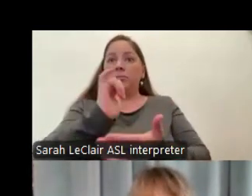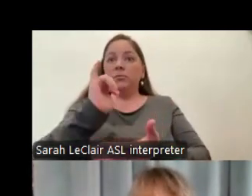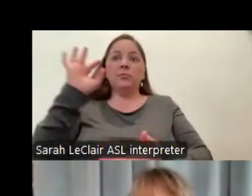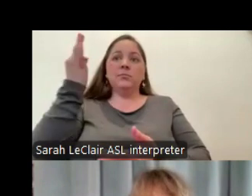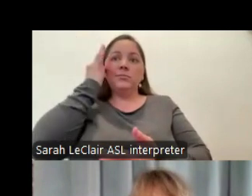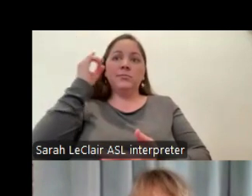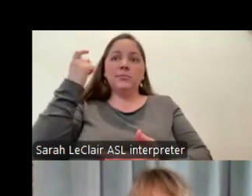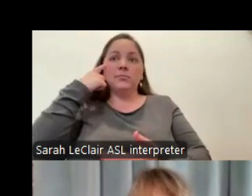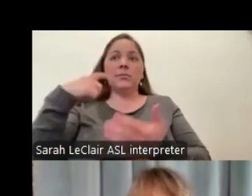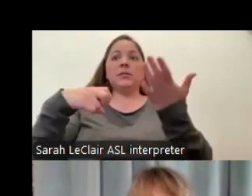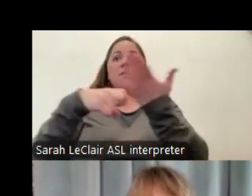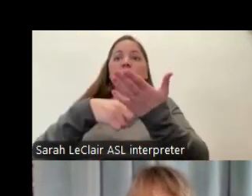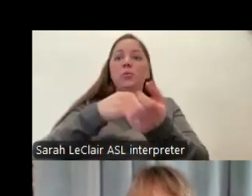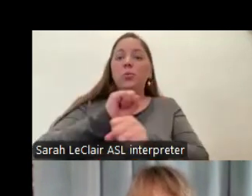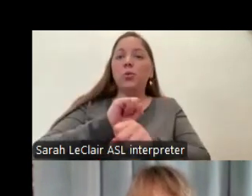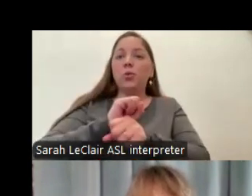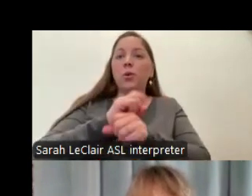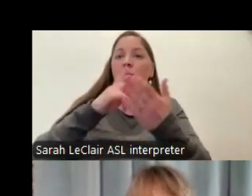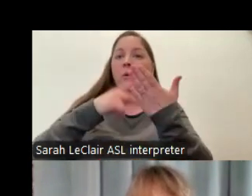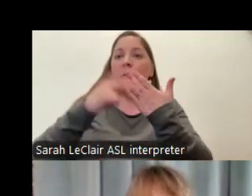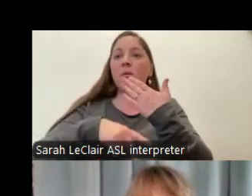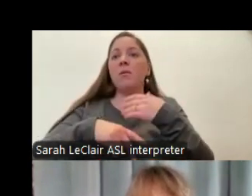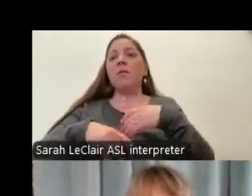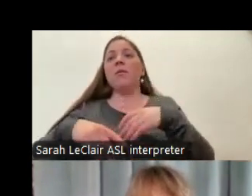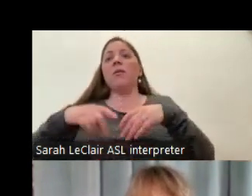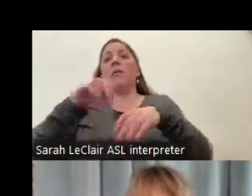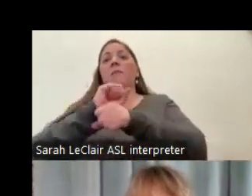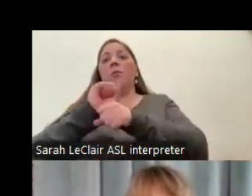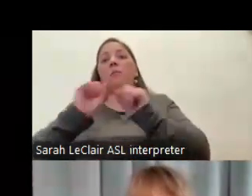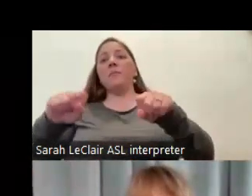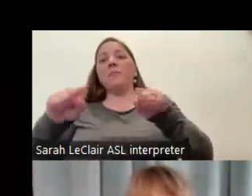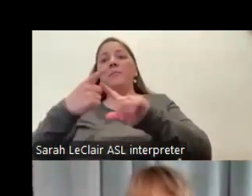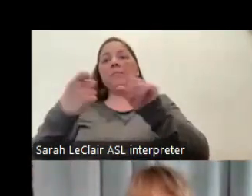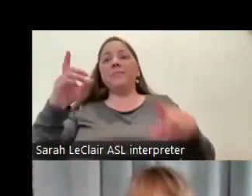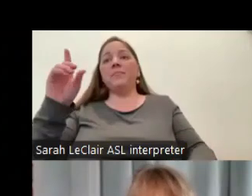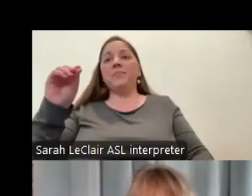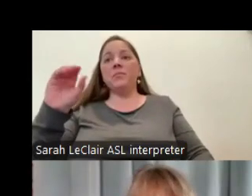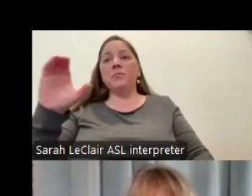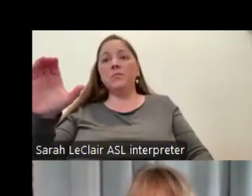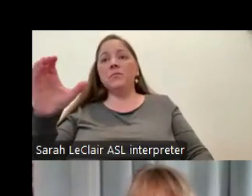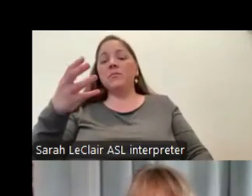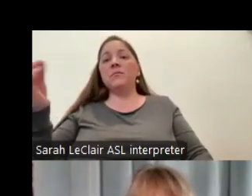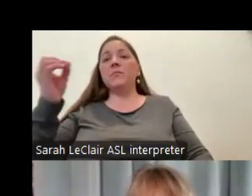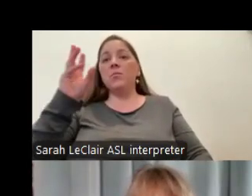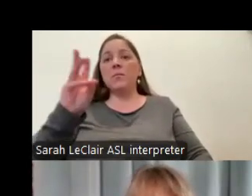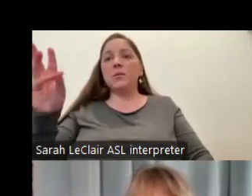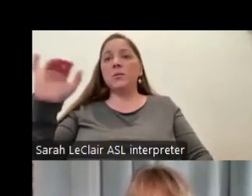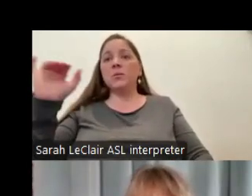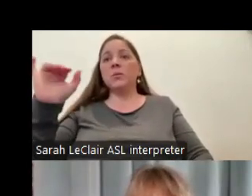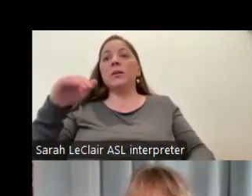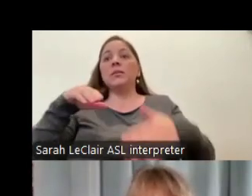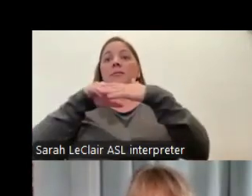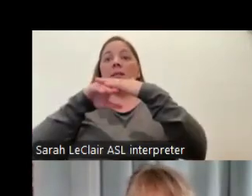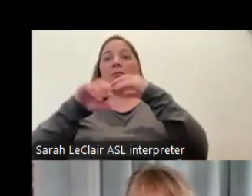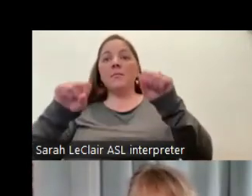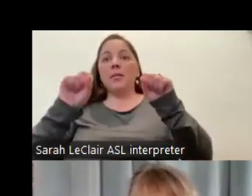Ticket to Work program, the employability program from DOC, as well as website accessibility, how